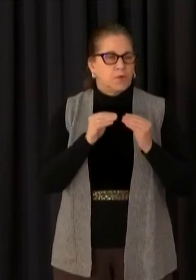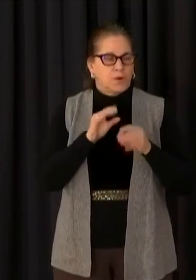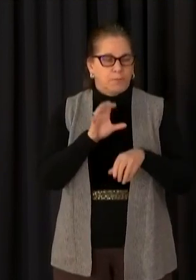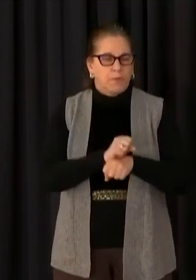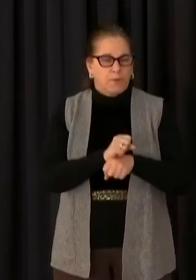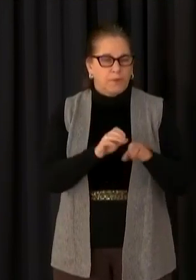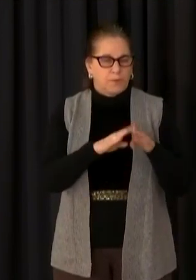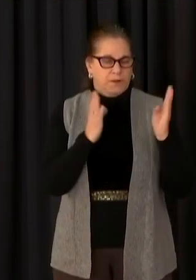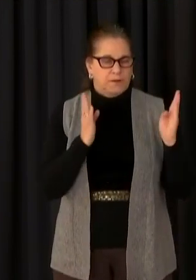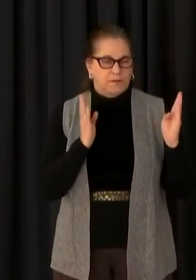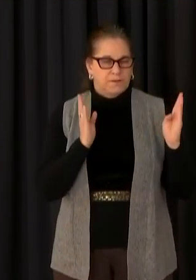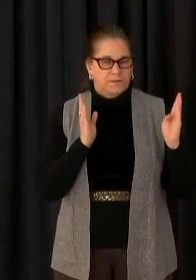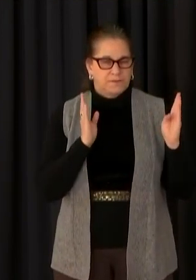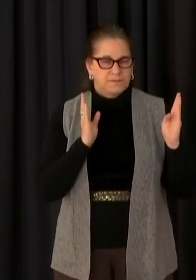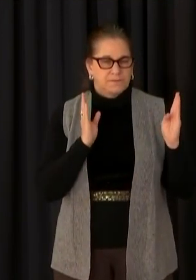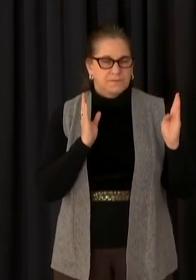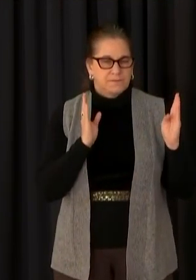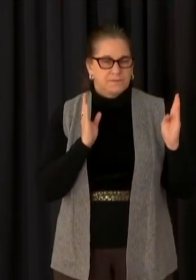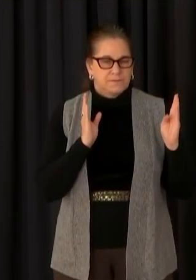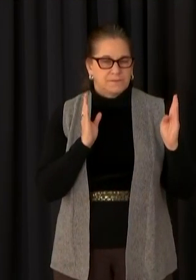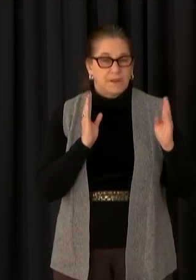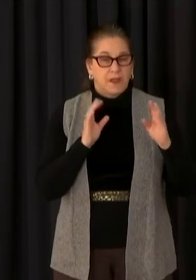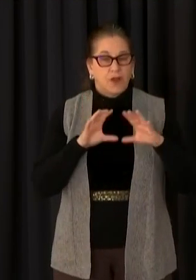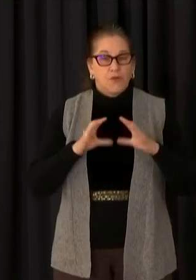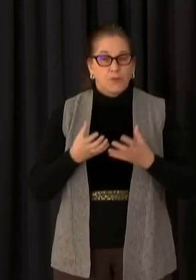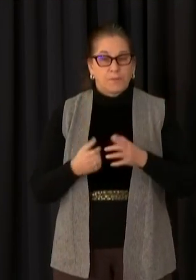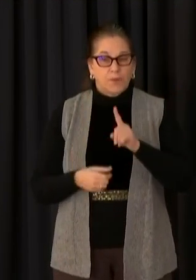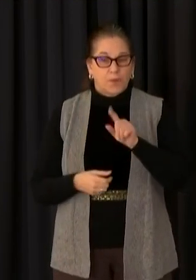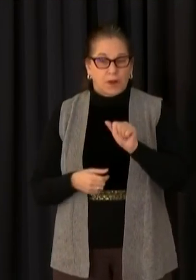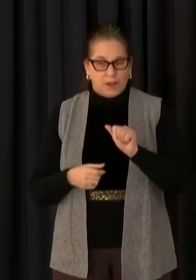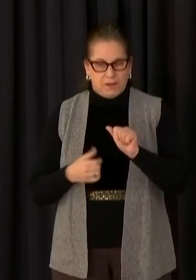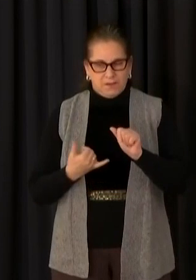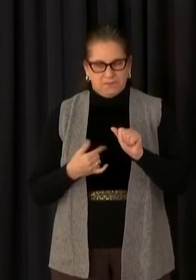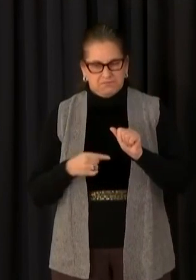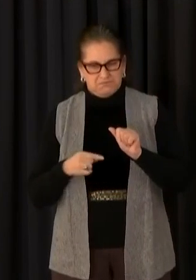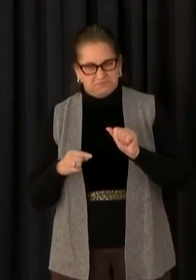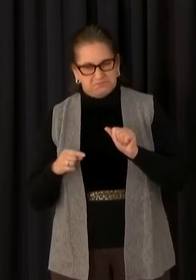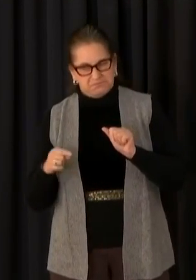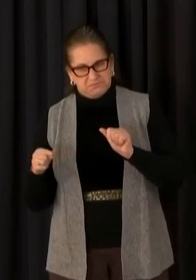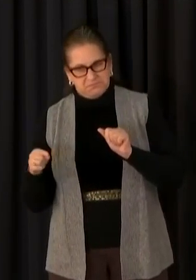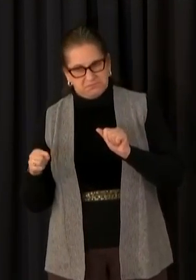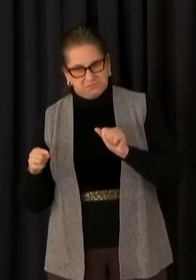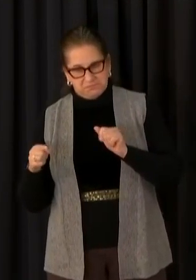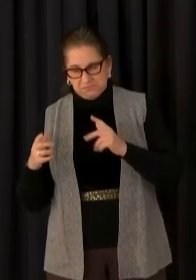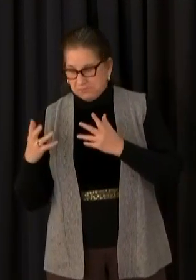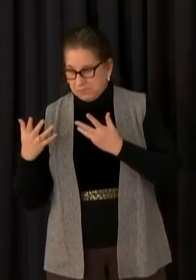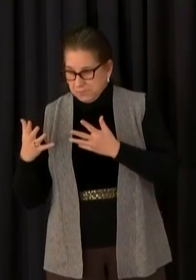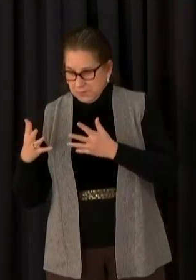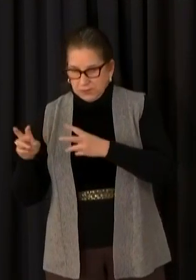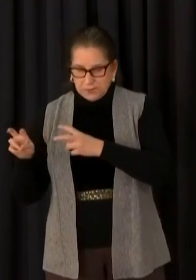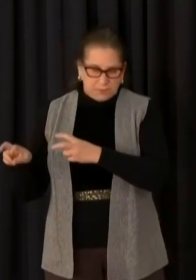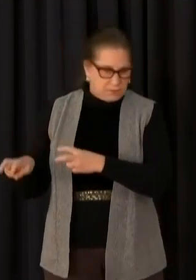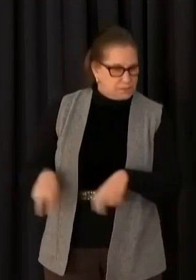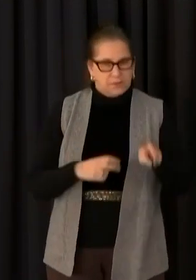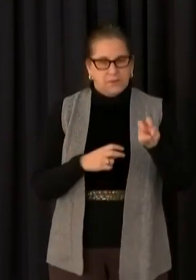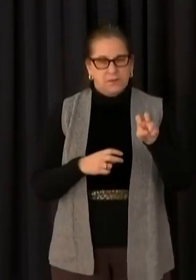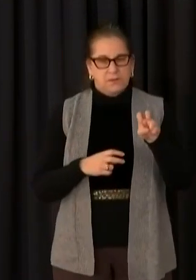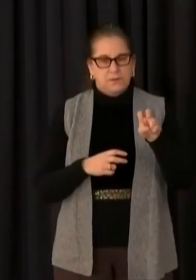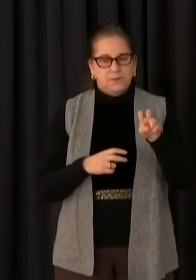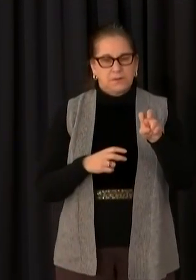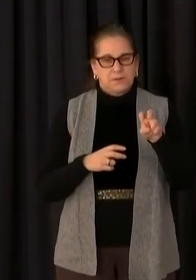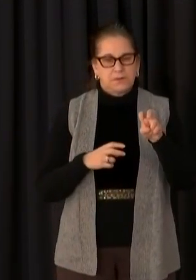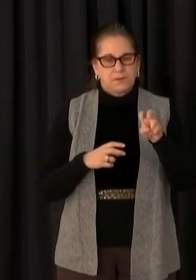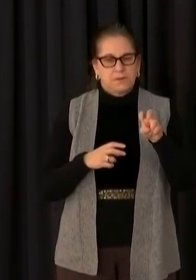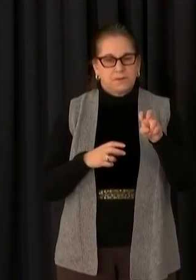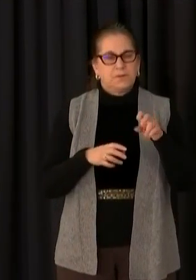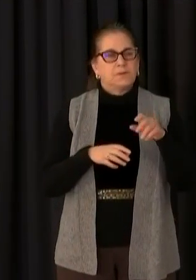was in 1A later in the week, and we will continue to advise you of that. Okay, so with that, we'll